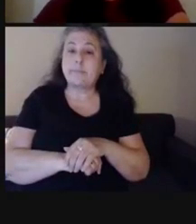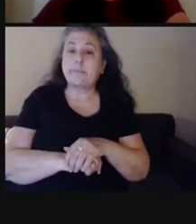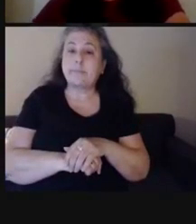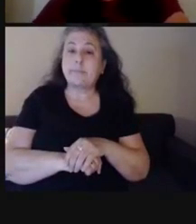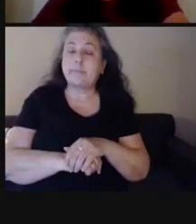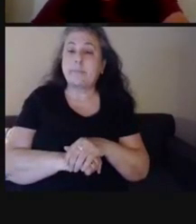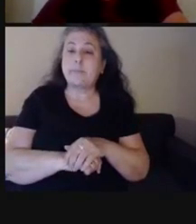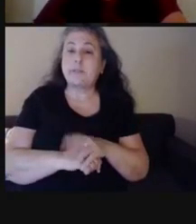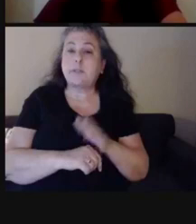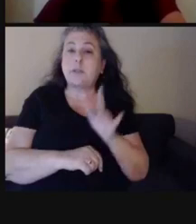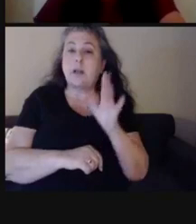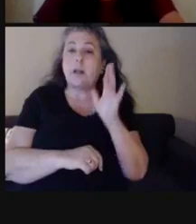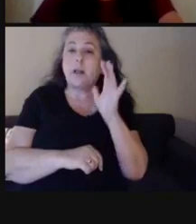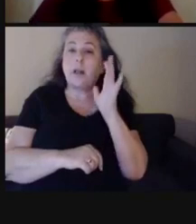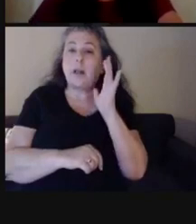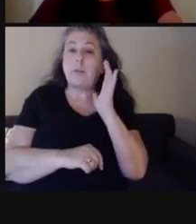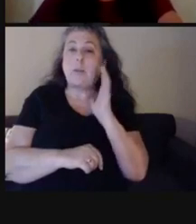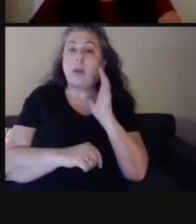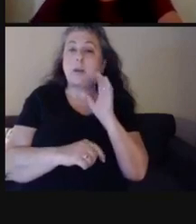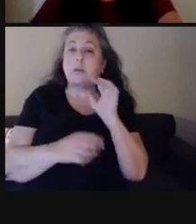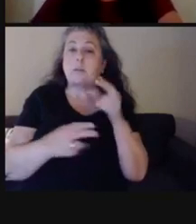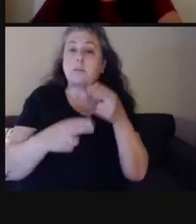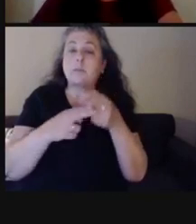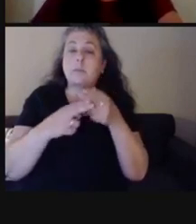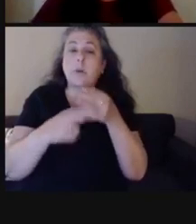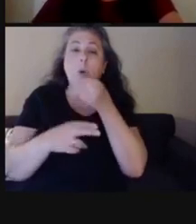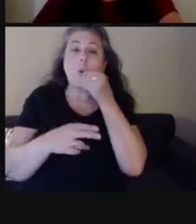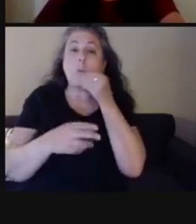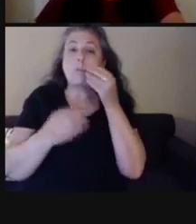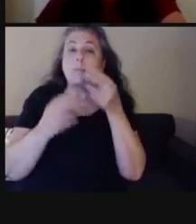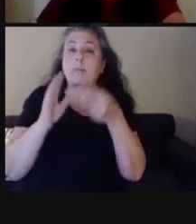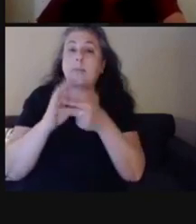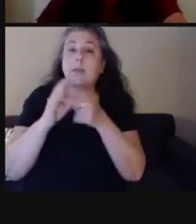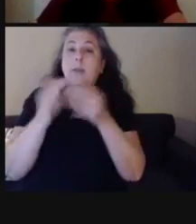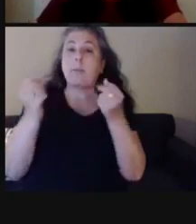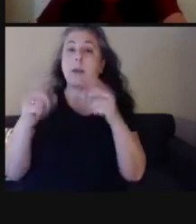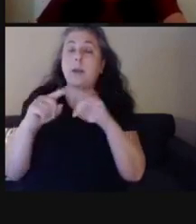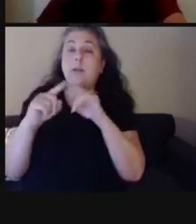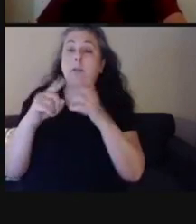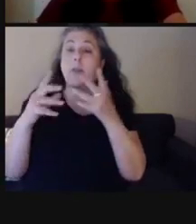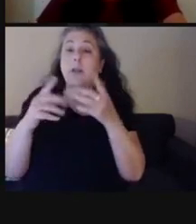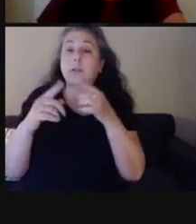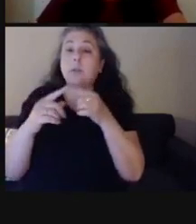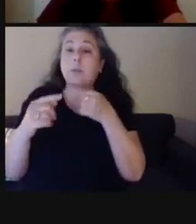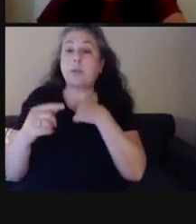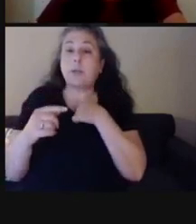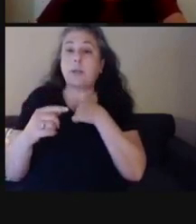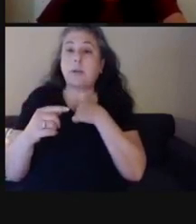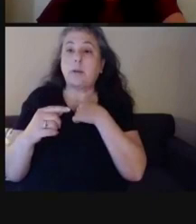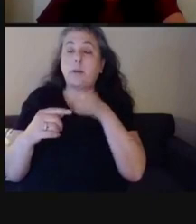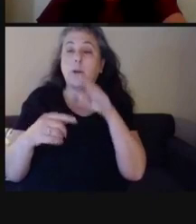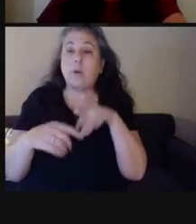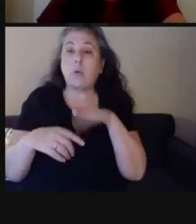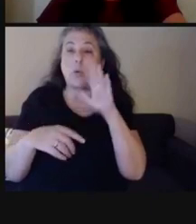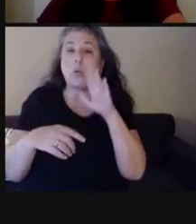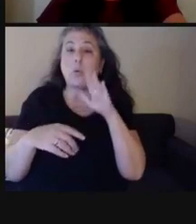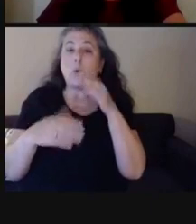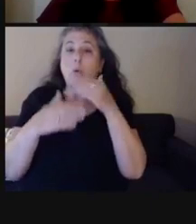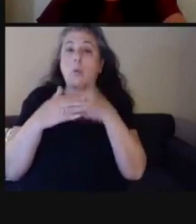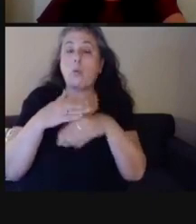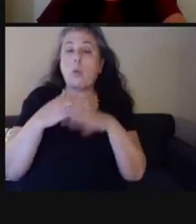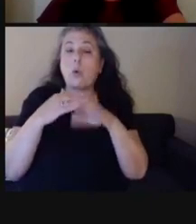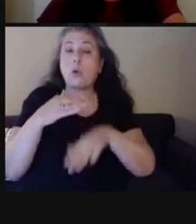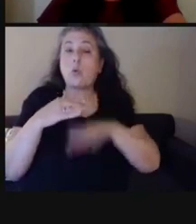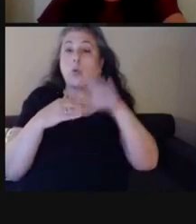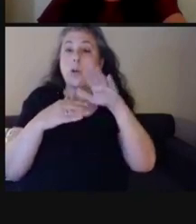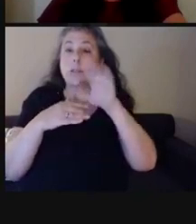So a little bit about home. Home means many things to me. I grew up I was born and raised on the